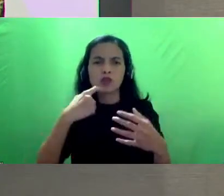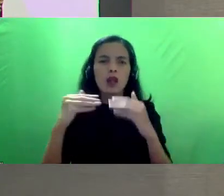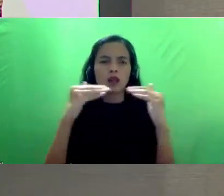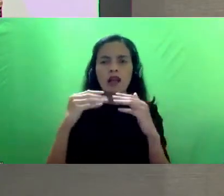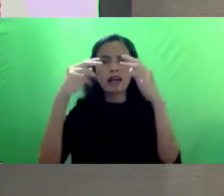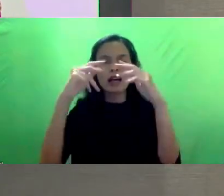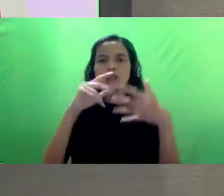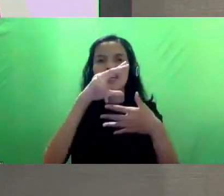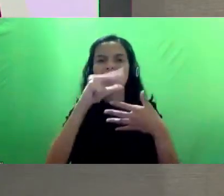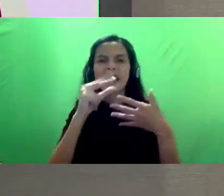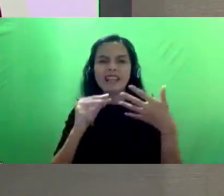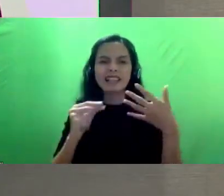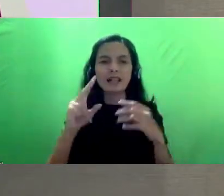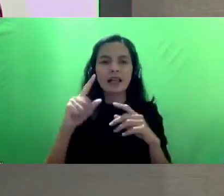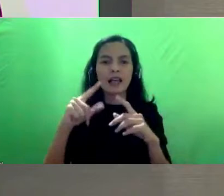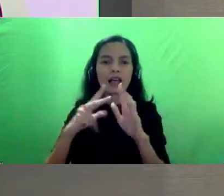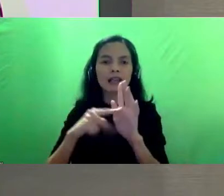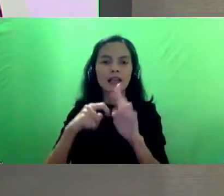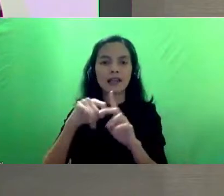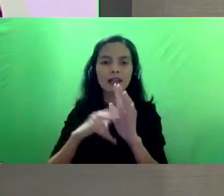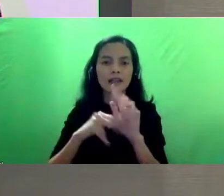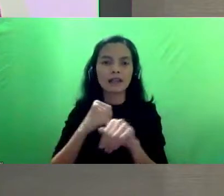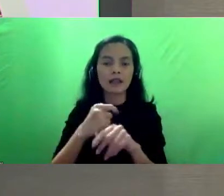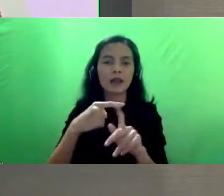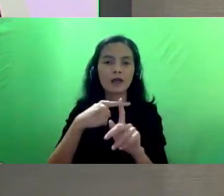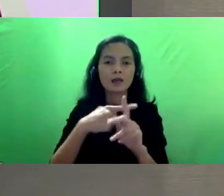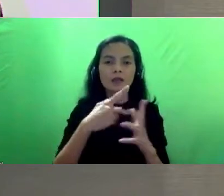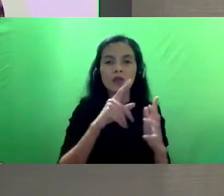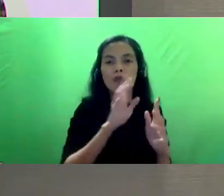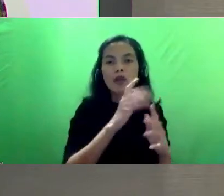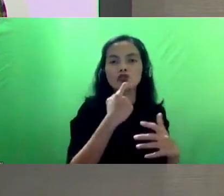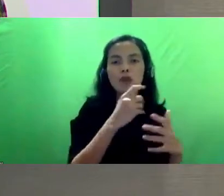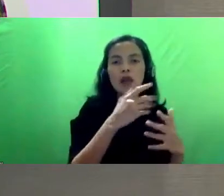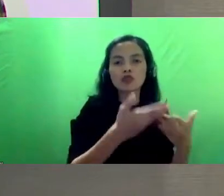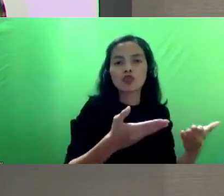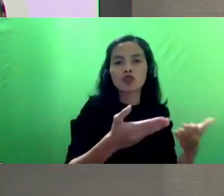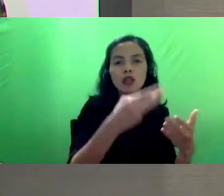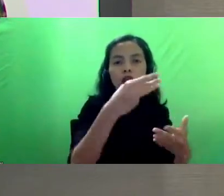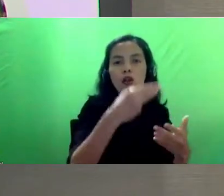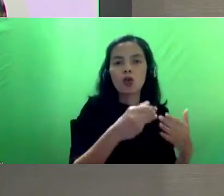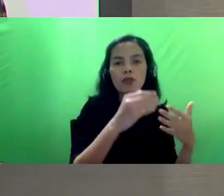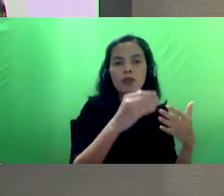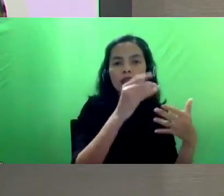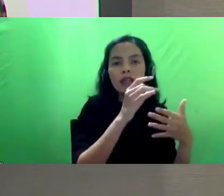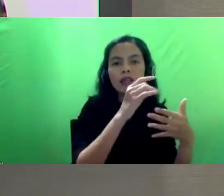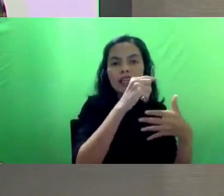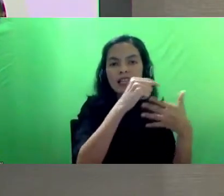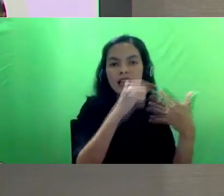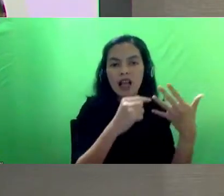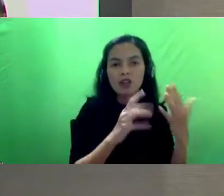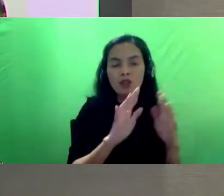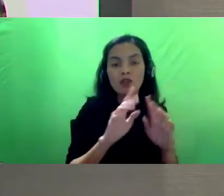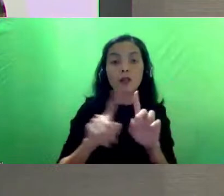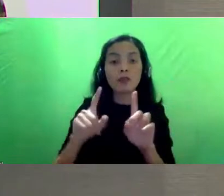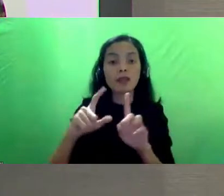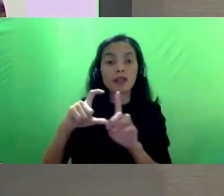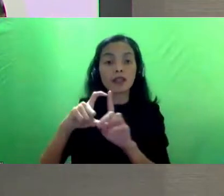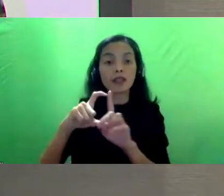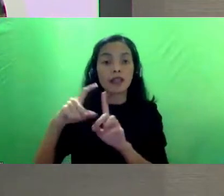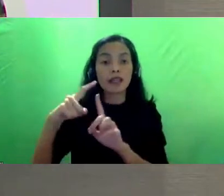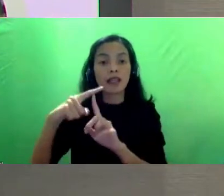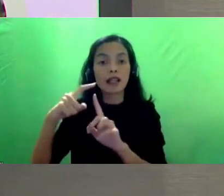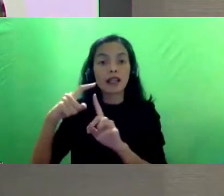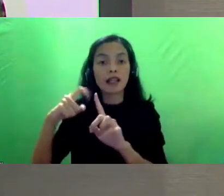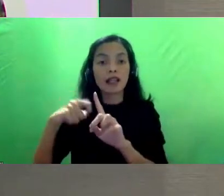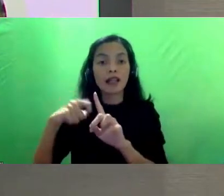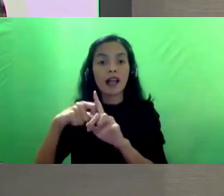the so-called, even not indicators actually, not socioeconomic indicators. What left in the DTKS is just like more